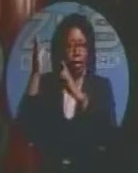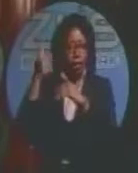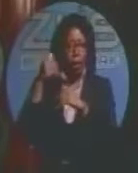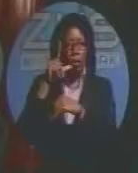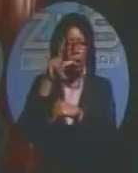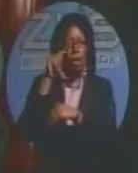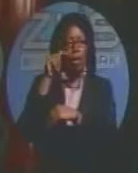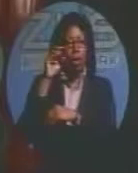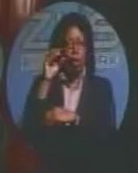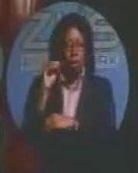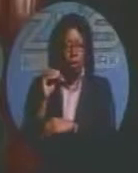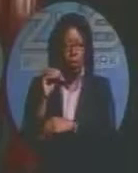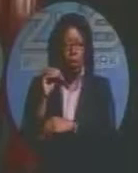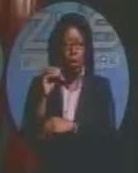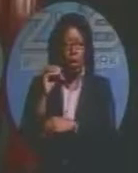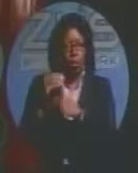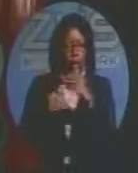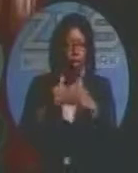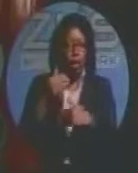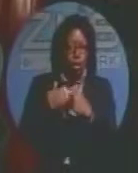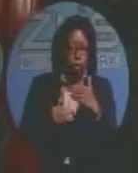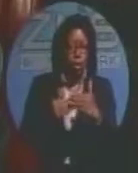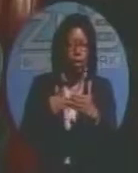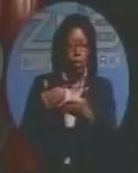to generate,